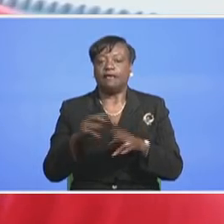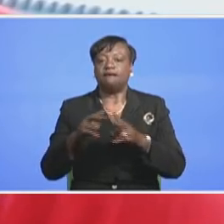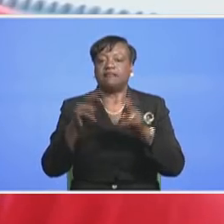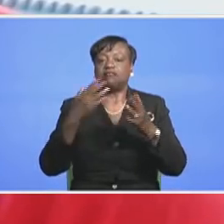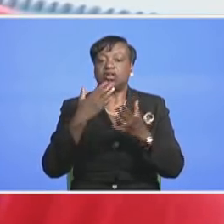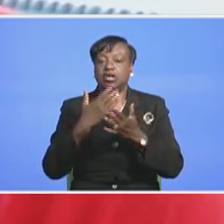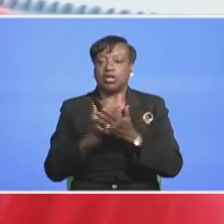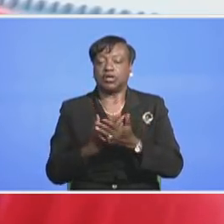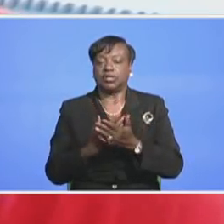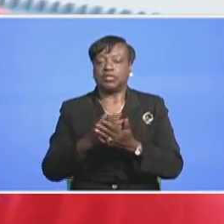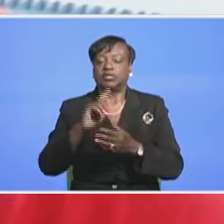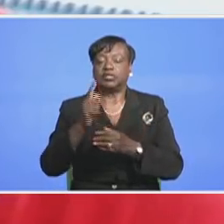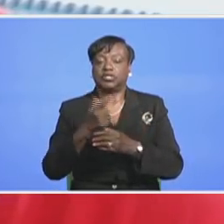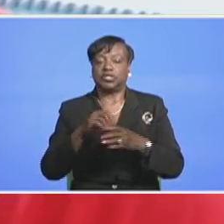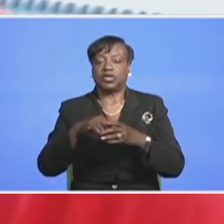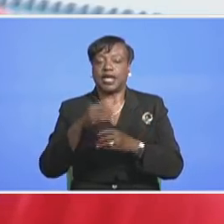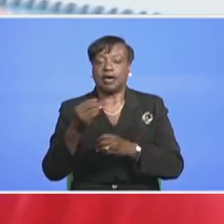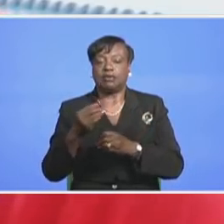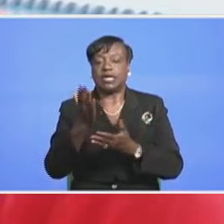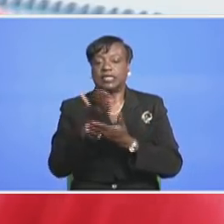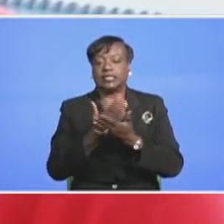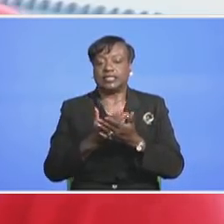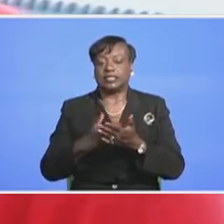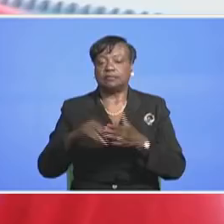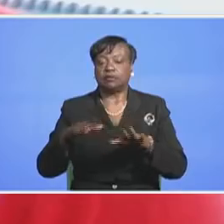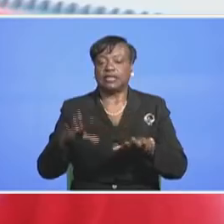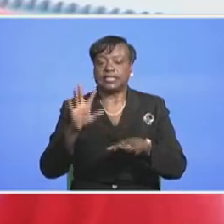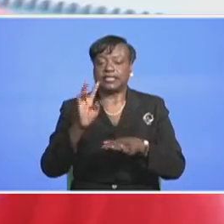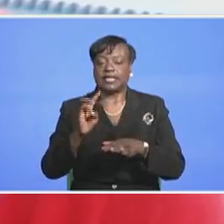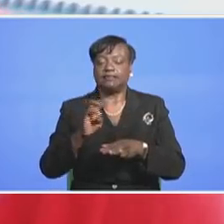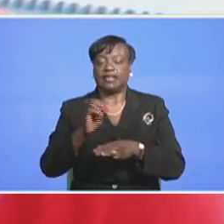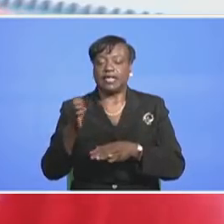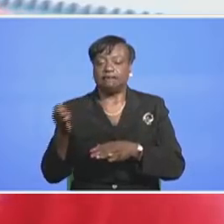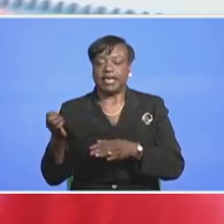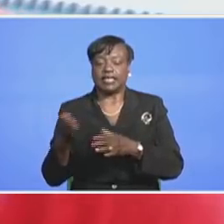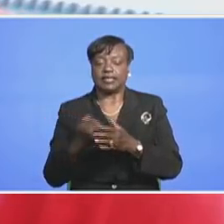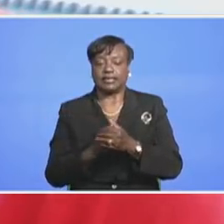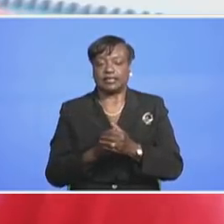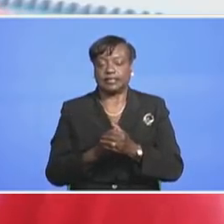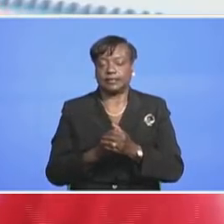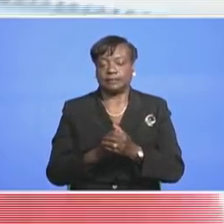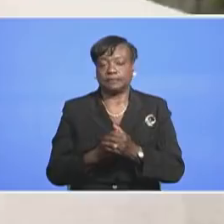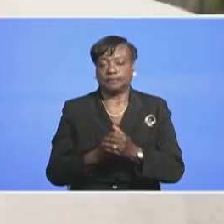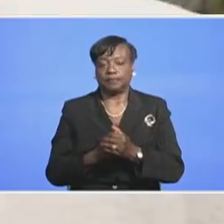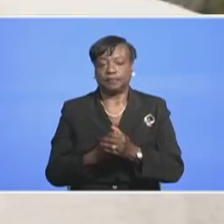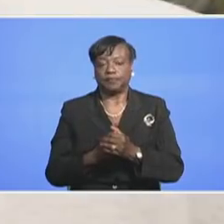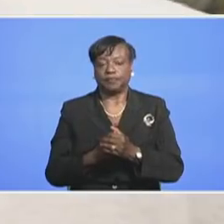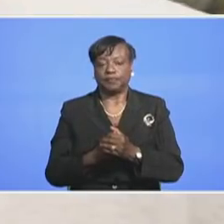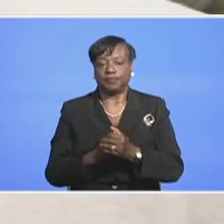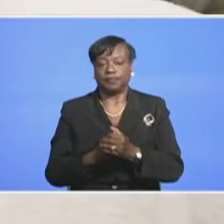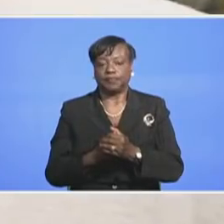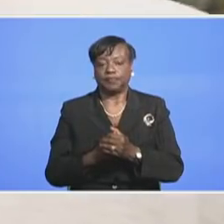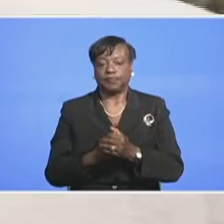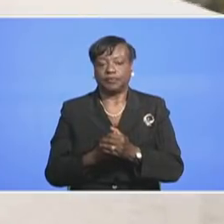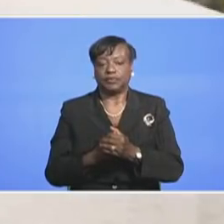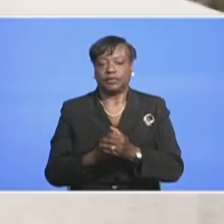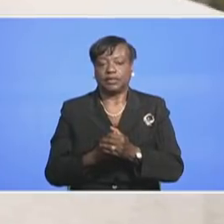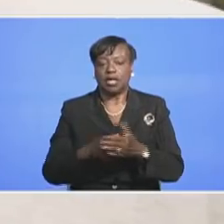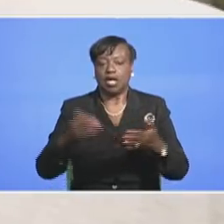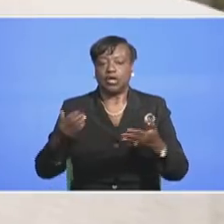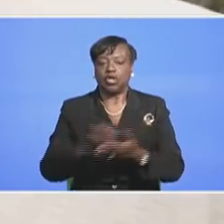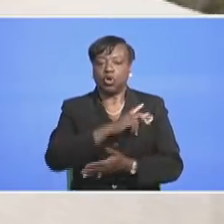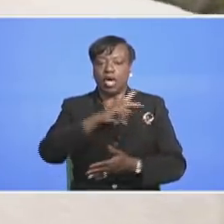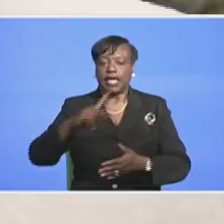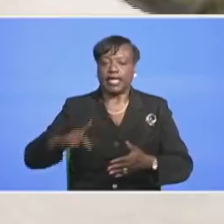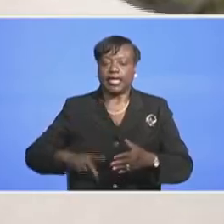Some kids are swimming 7 events, so it's kind of a heavy load for them today. But very fast times, very pleased. There's a new king of the